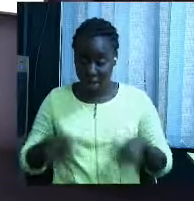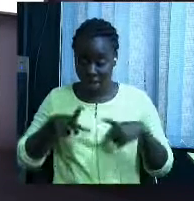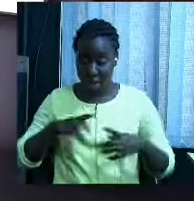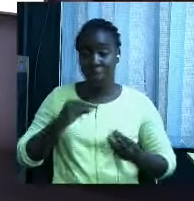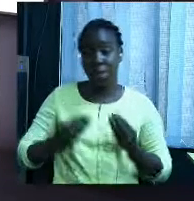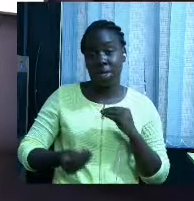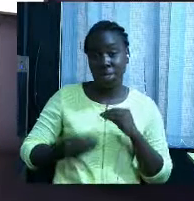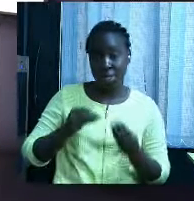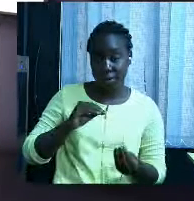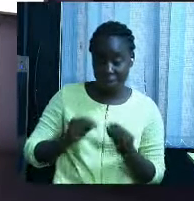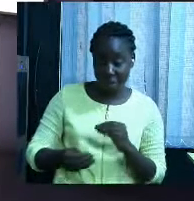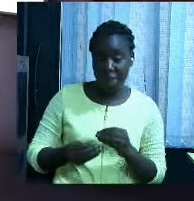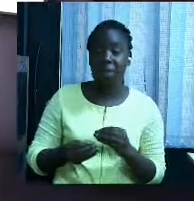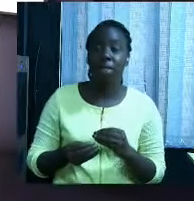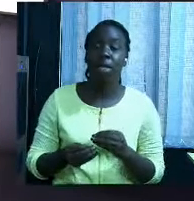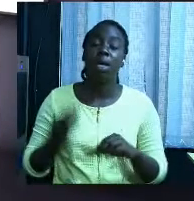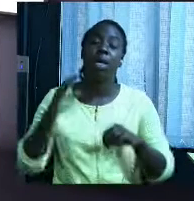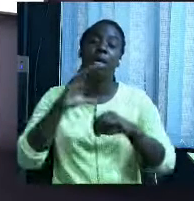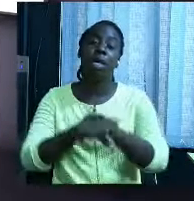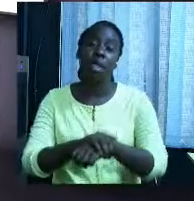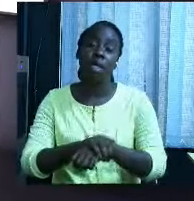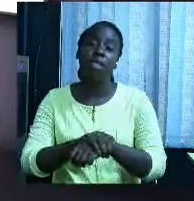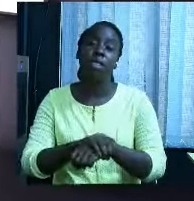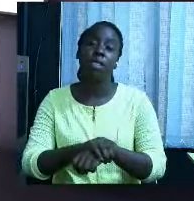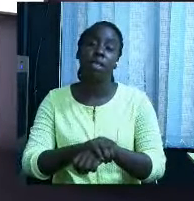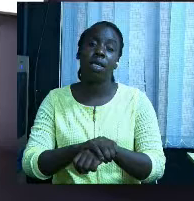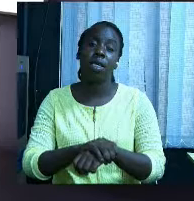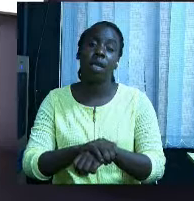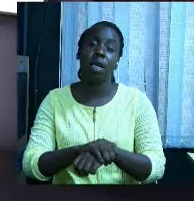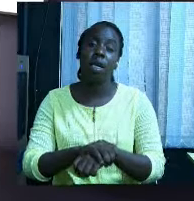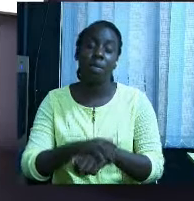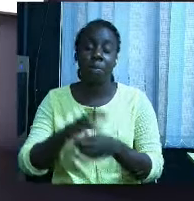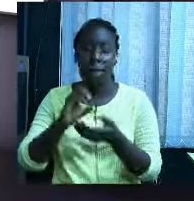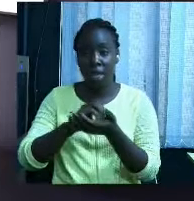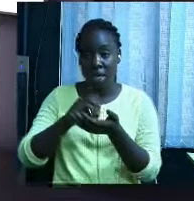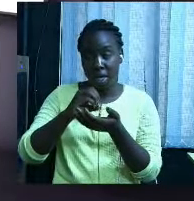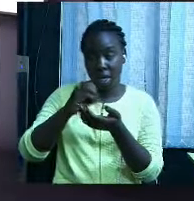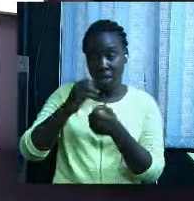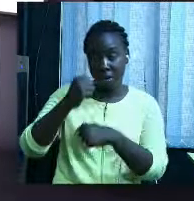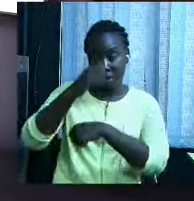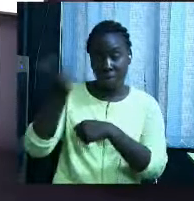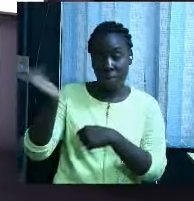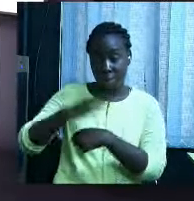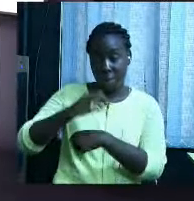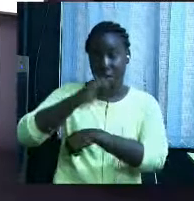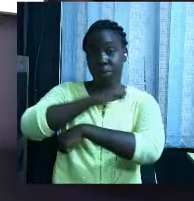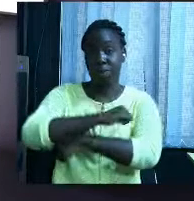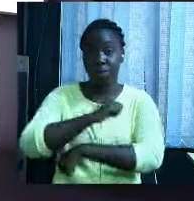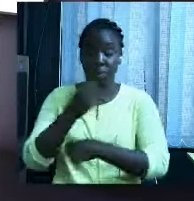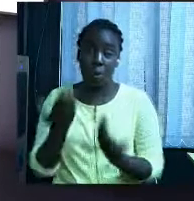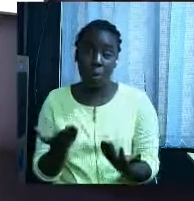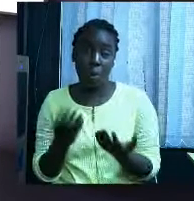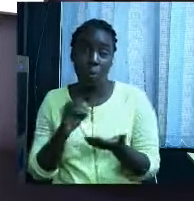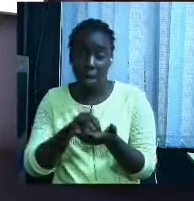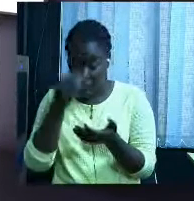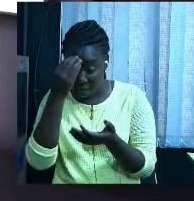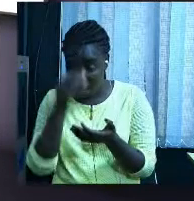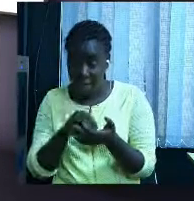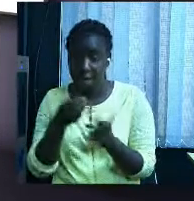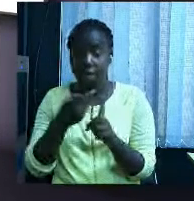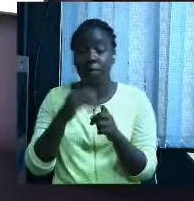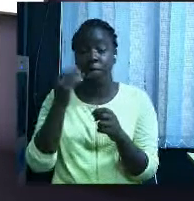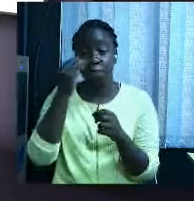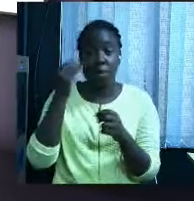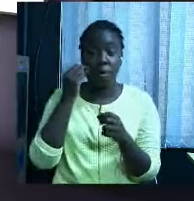to access to education? This is in regards to young children coming from humble backgrounds. I believe that some of the children require